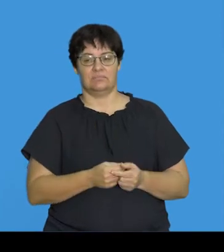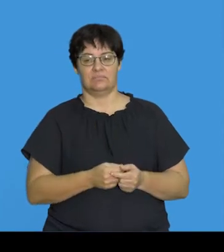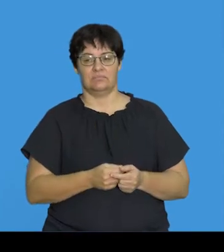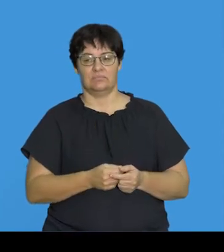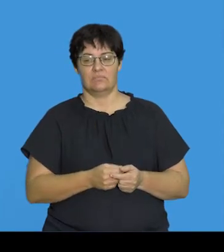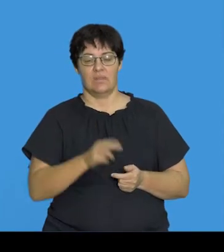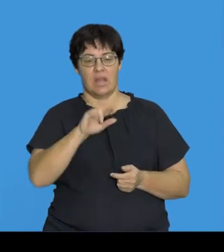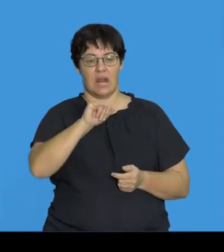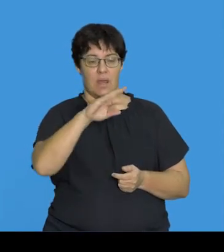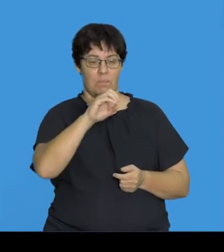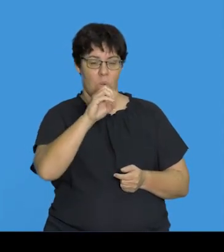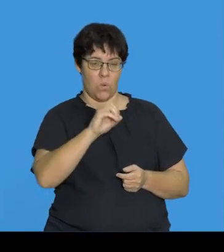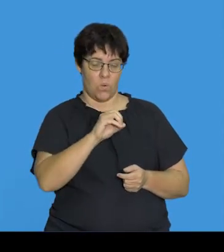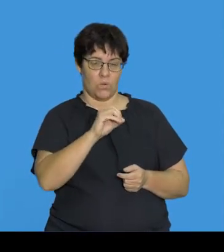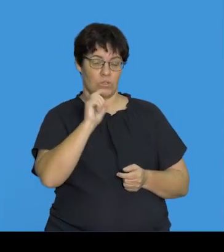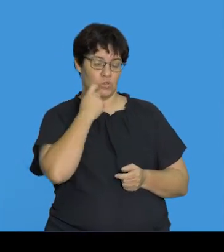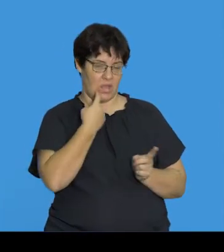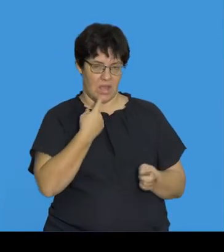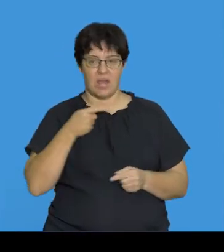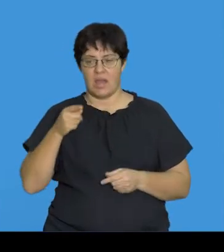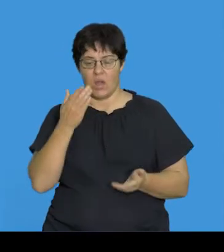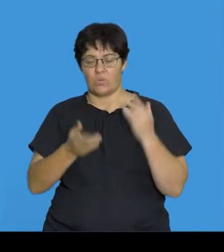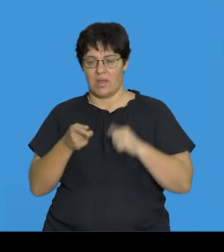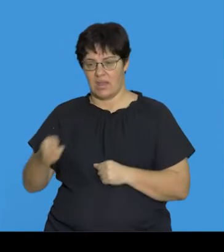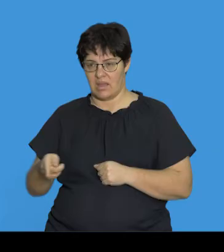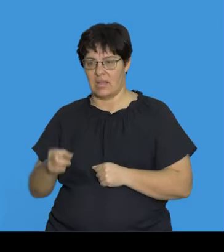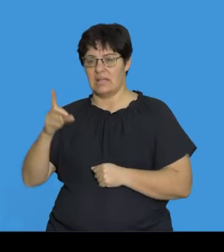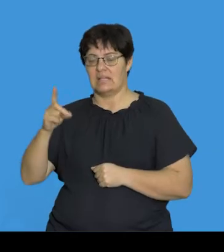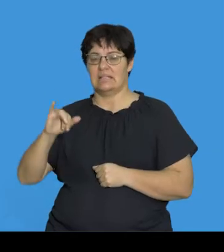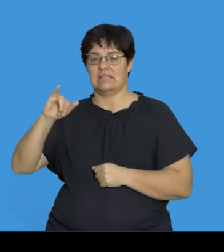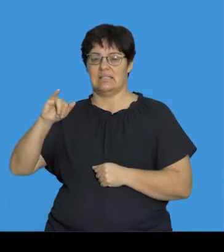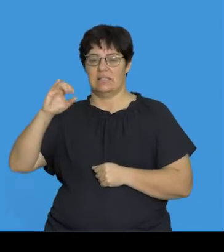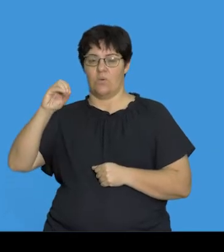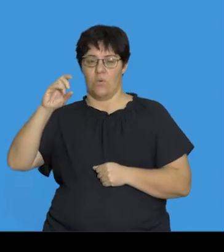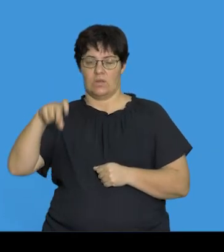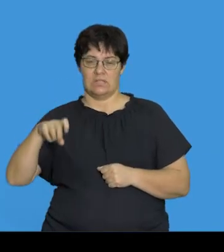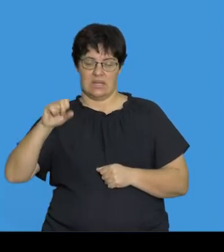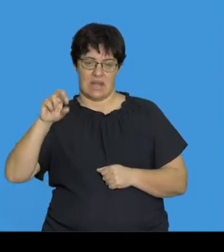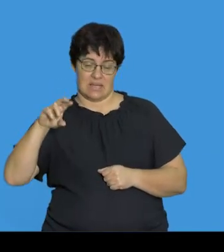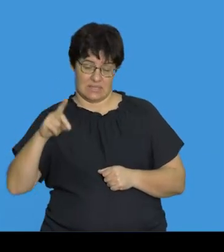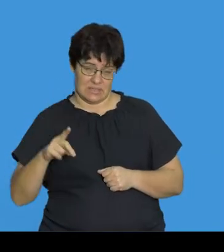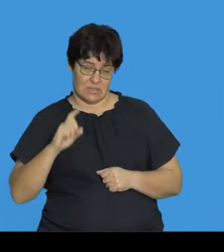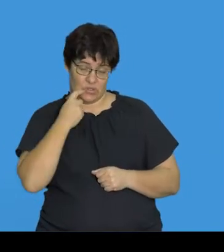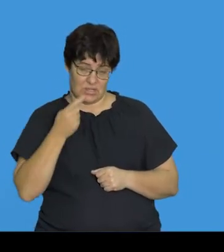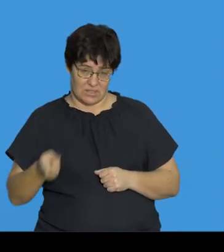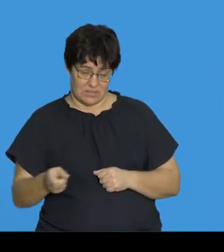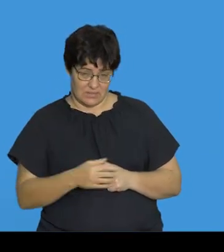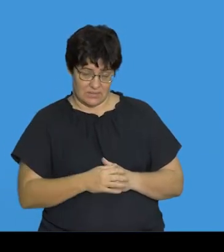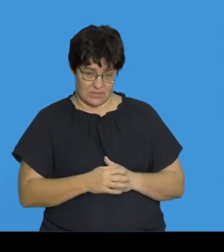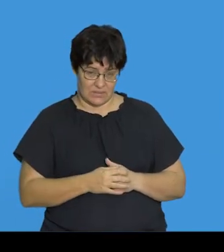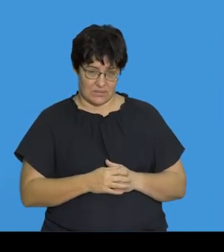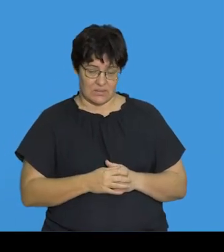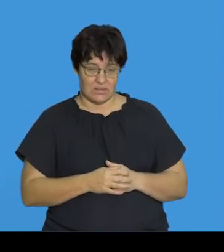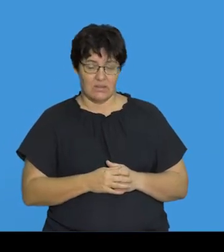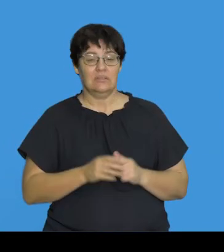spoke about the ribose sugar, and we compared that to a deoxyribose sugar in DNA. And